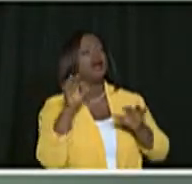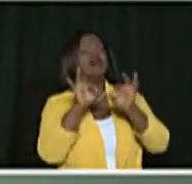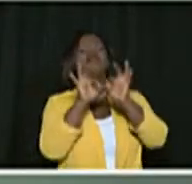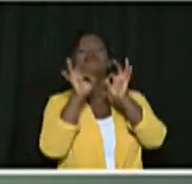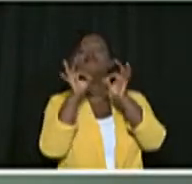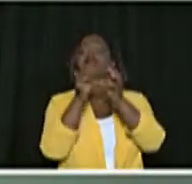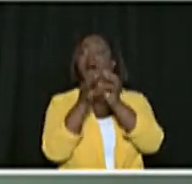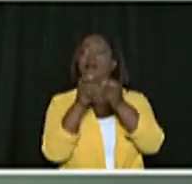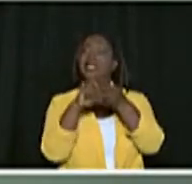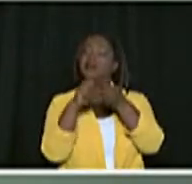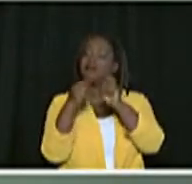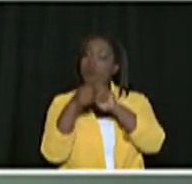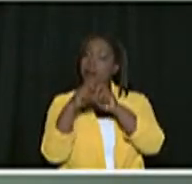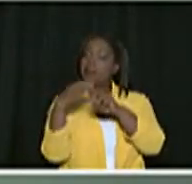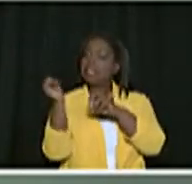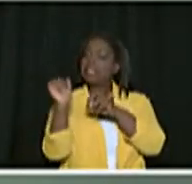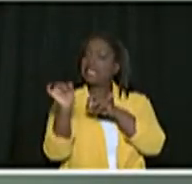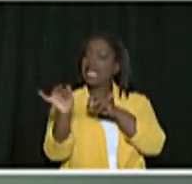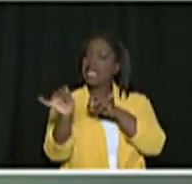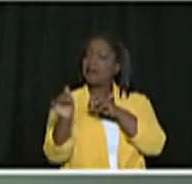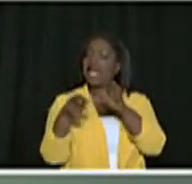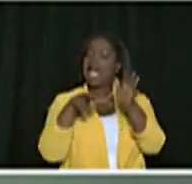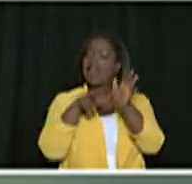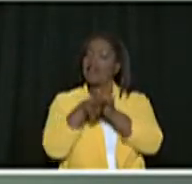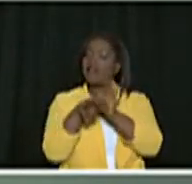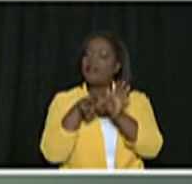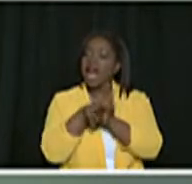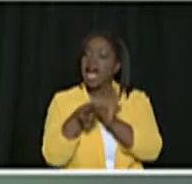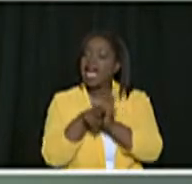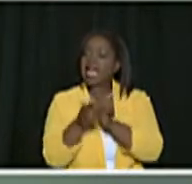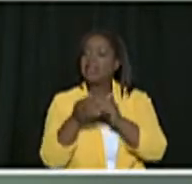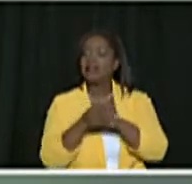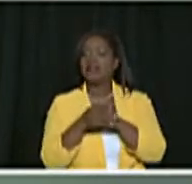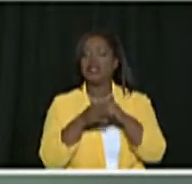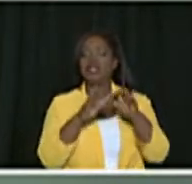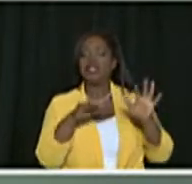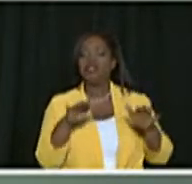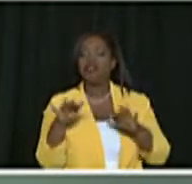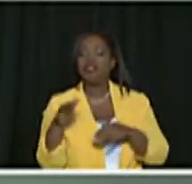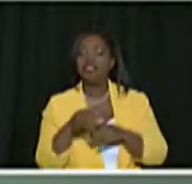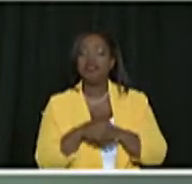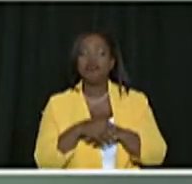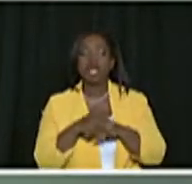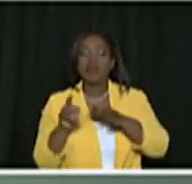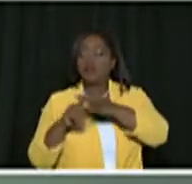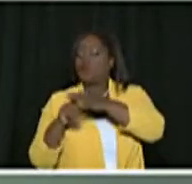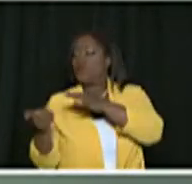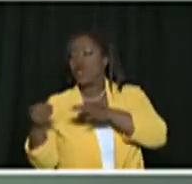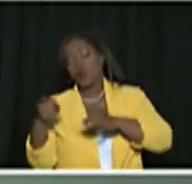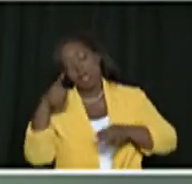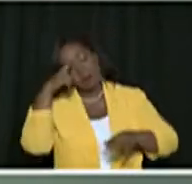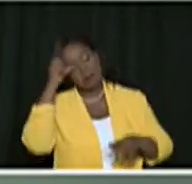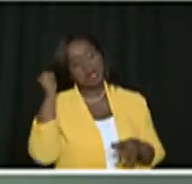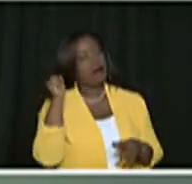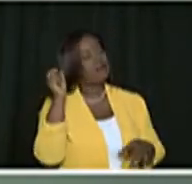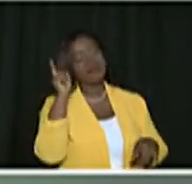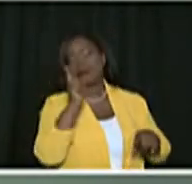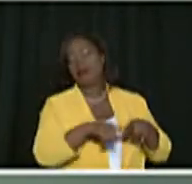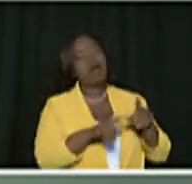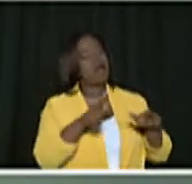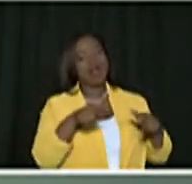conflicts, violence. Children usually run away because they can't get along with someone, or they have some disagreement, or they're